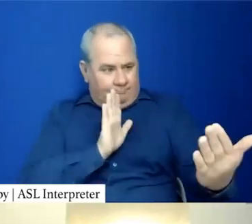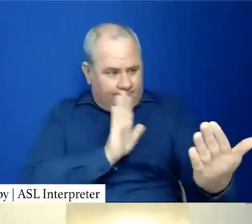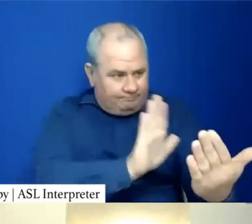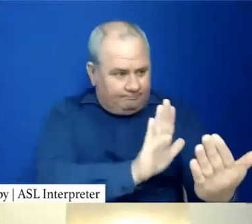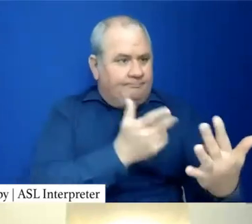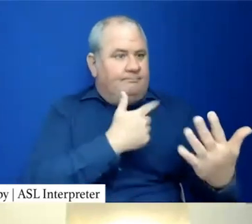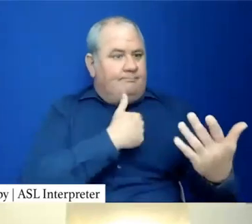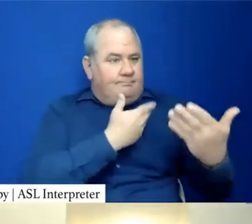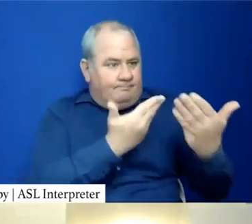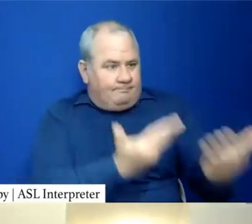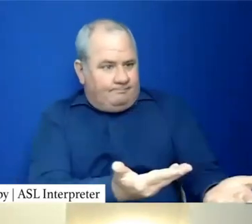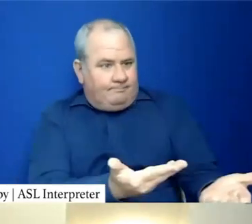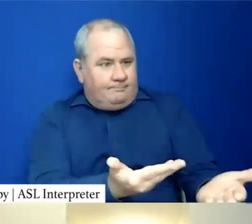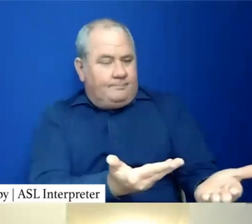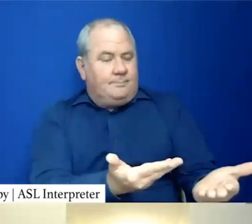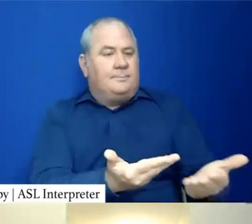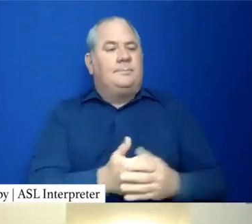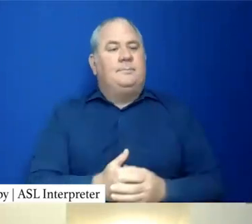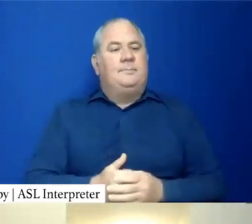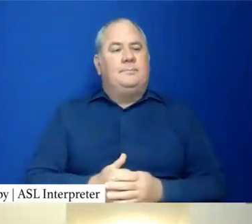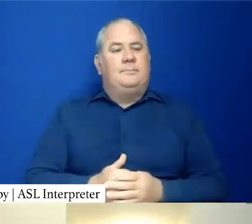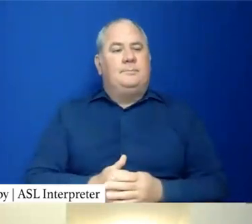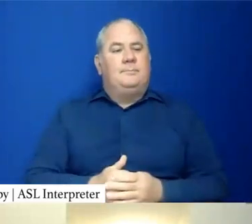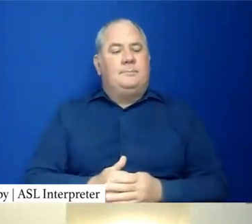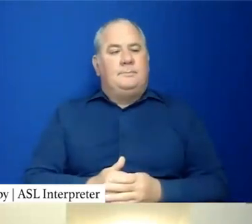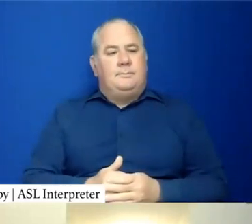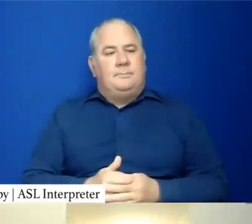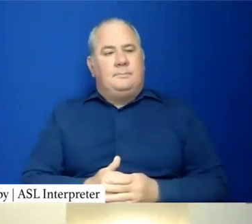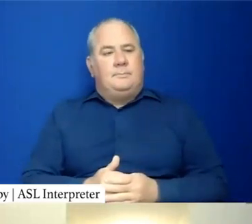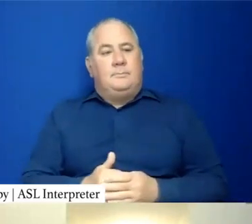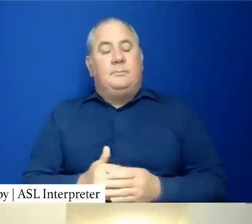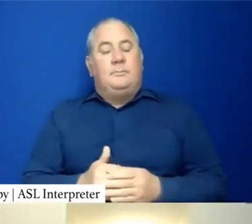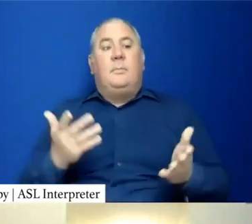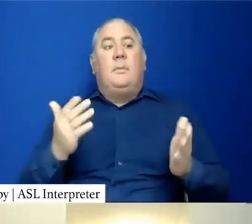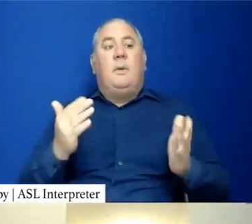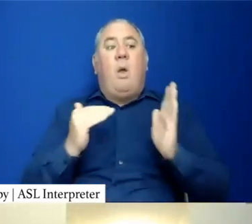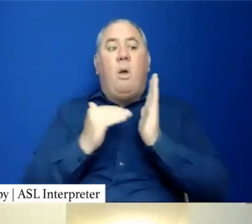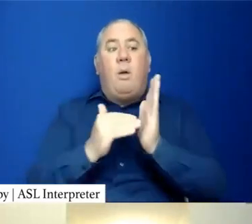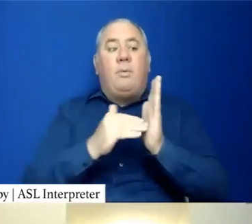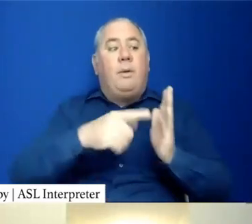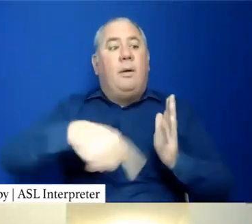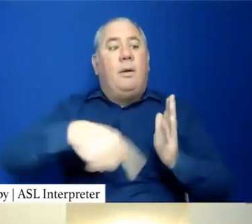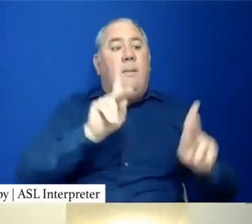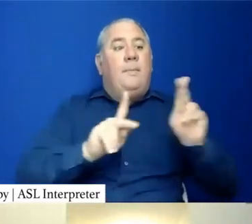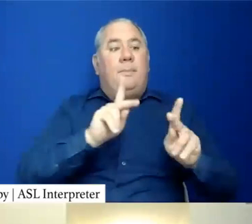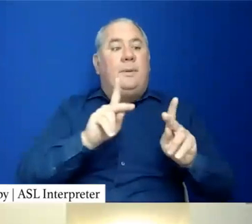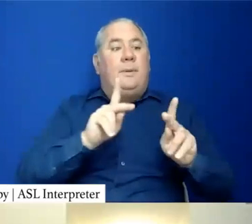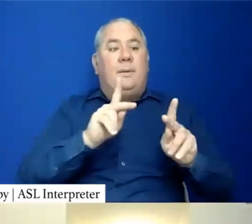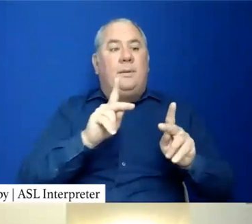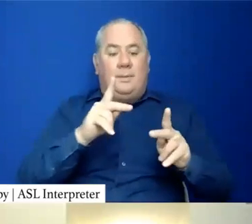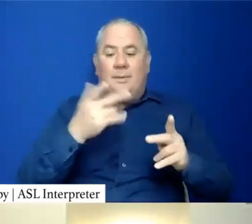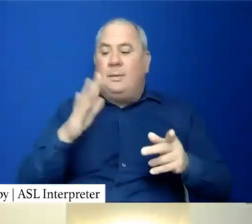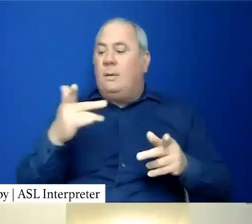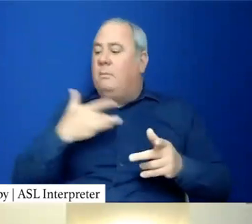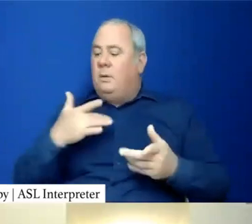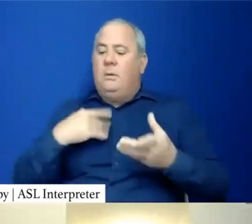being told that our opinions don't matter, or our experiences don't matter. To put someone in that